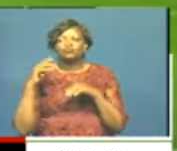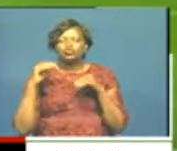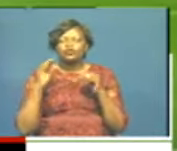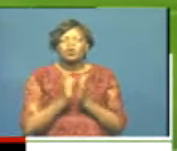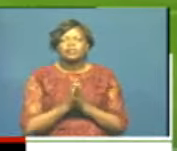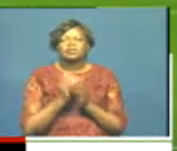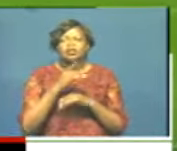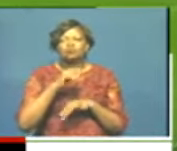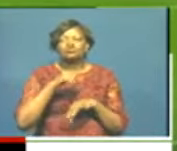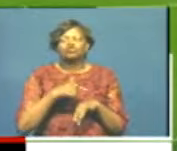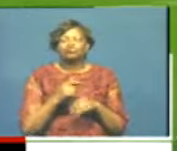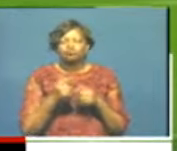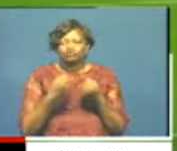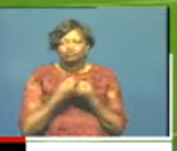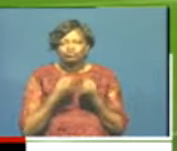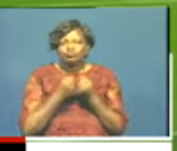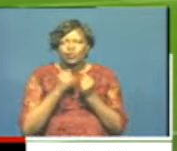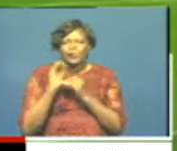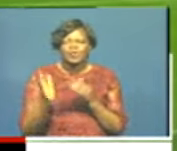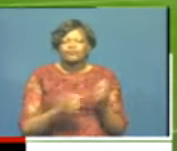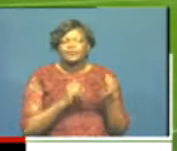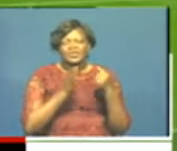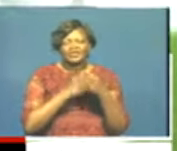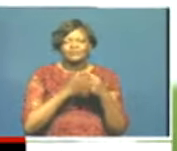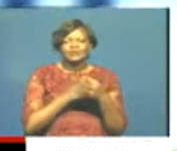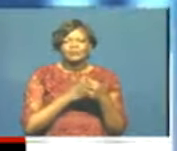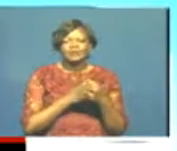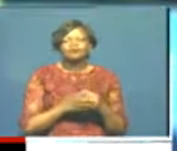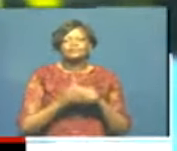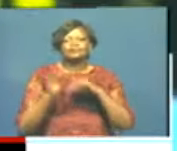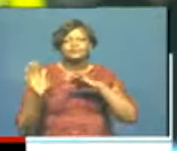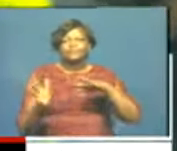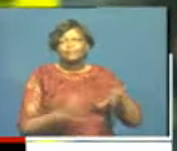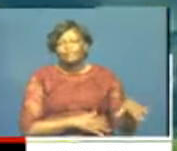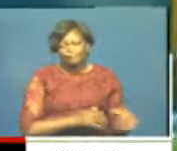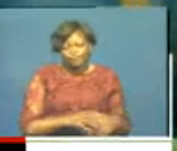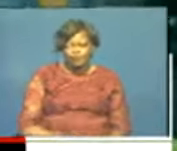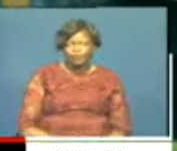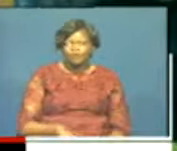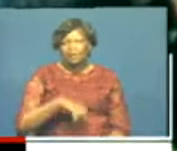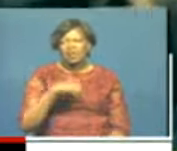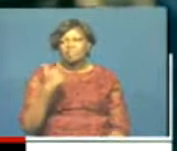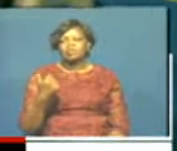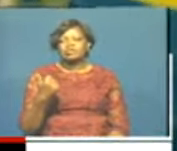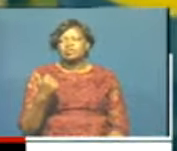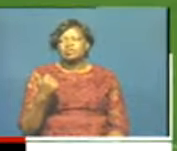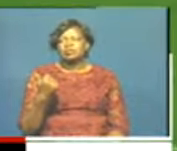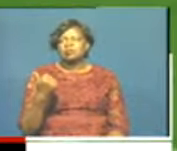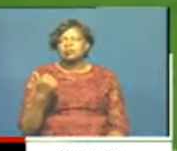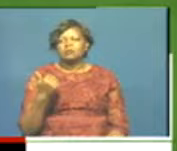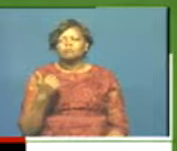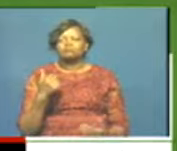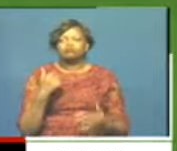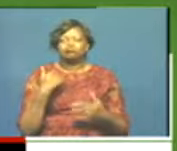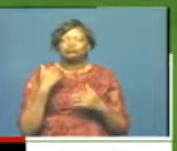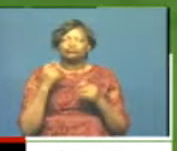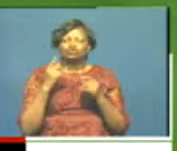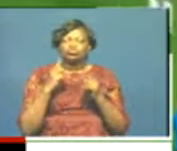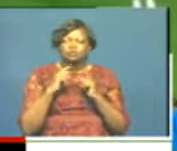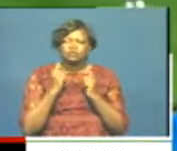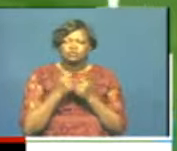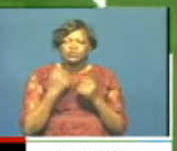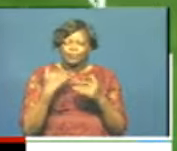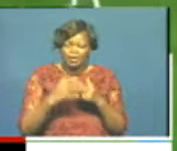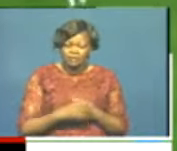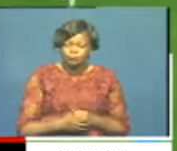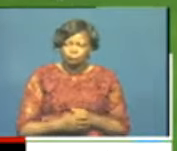2 rounds of matches scheduled for September. Elsewhere, Guinea-Bissau settled for a 2-2 draw against Sierra Leone despite a lead in 2-0